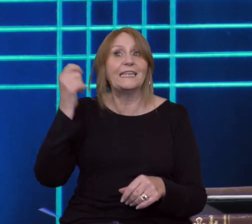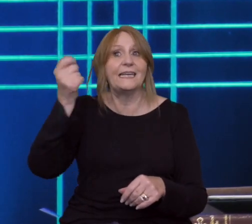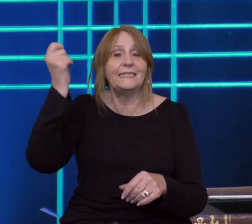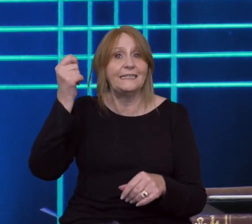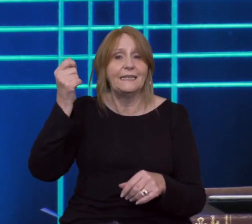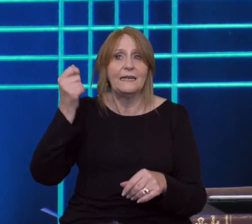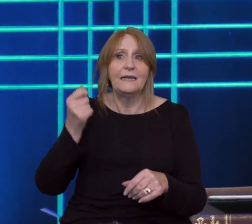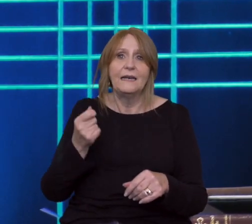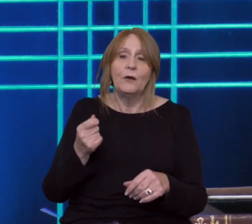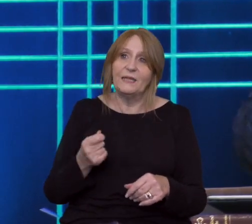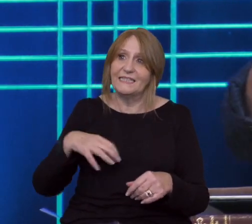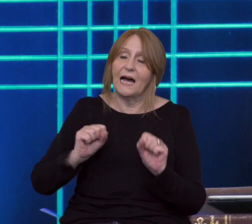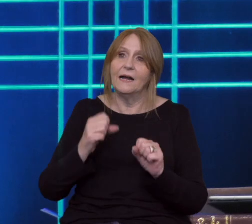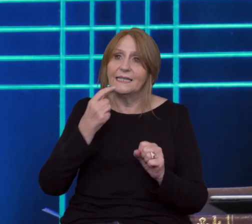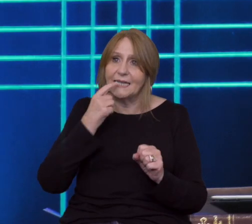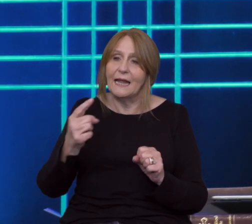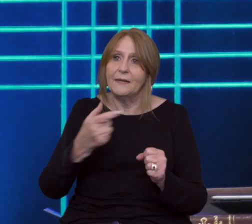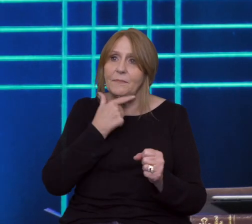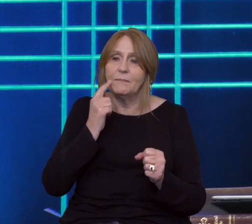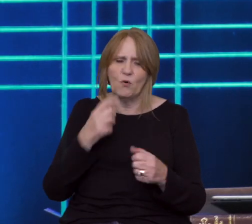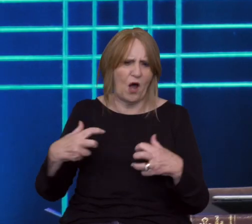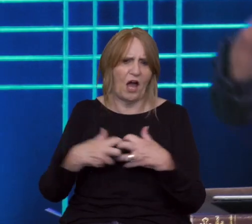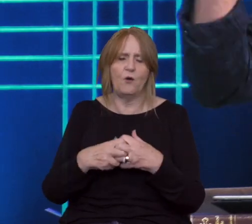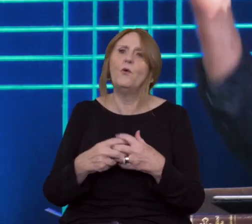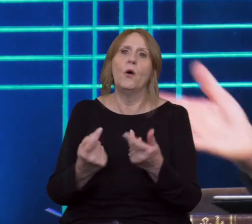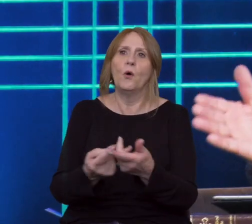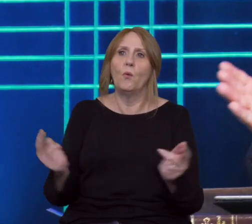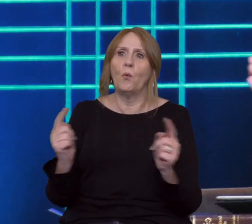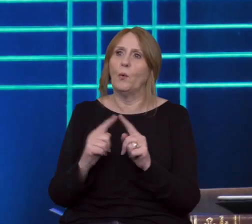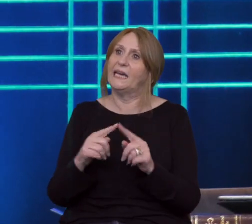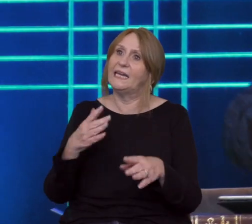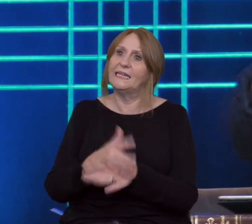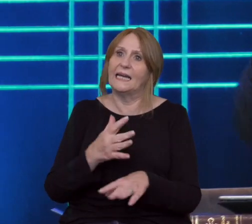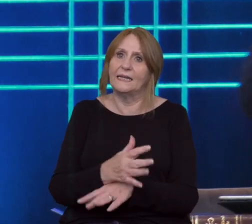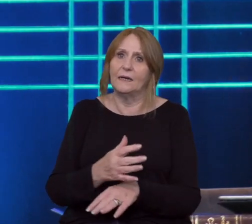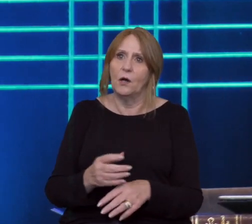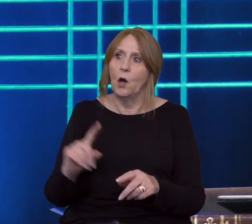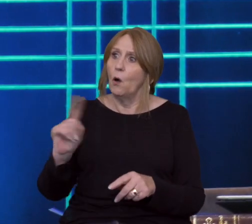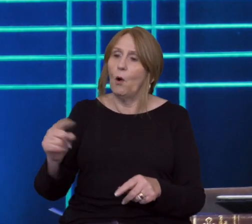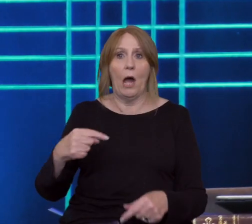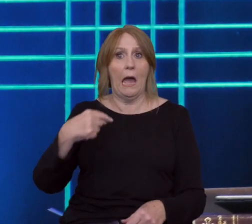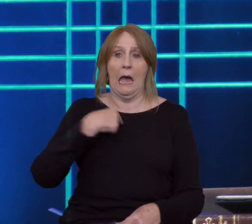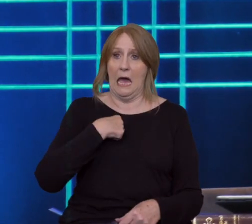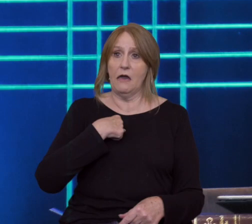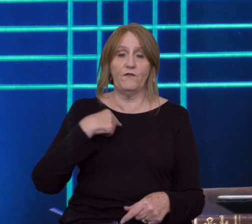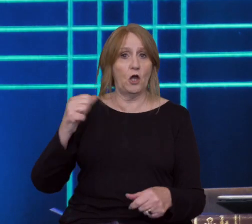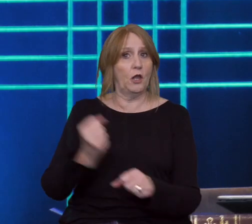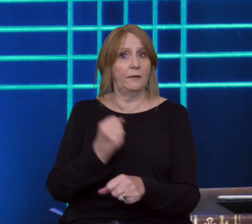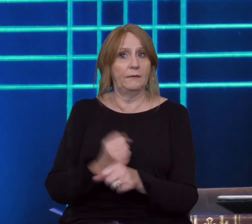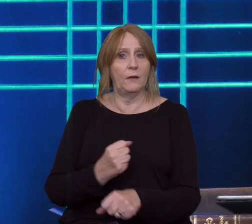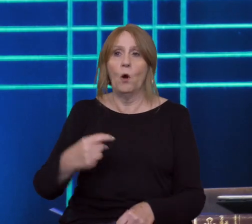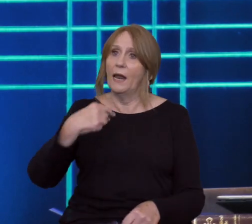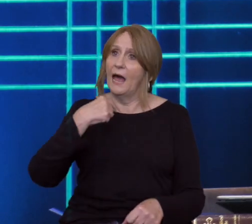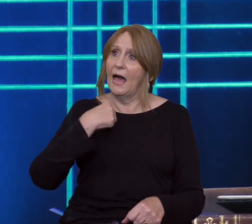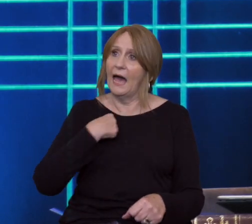we start telling people how we did it and what I've done and what I've accomplished. But you know